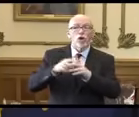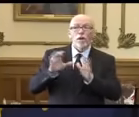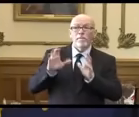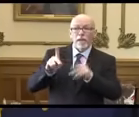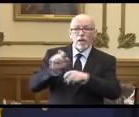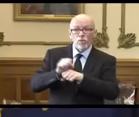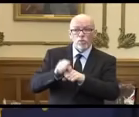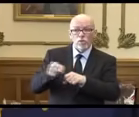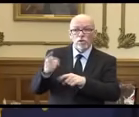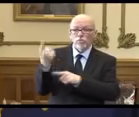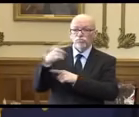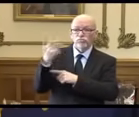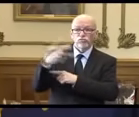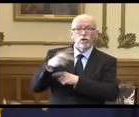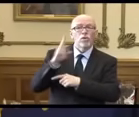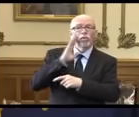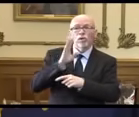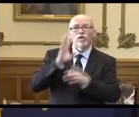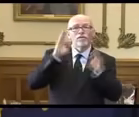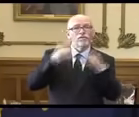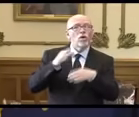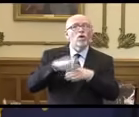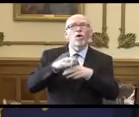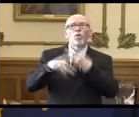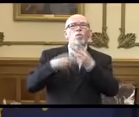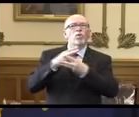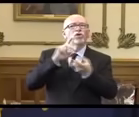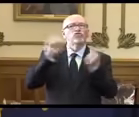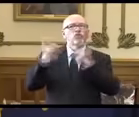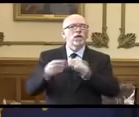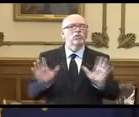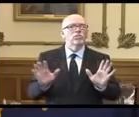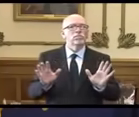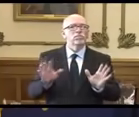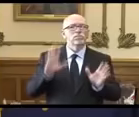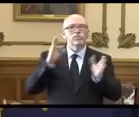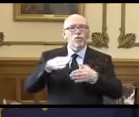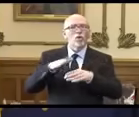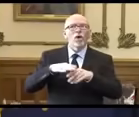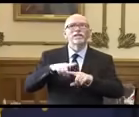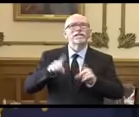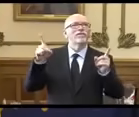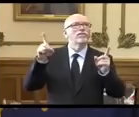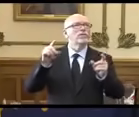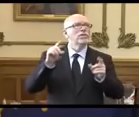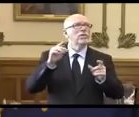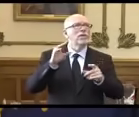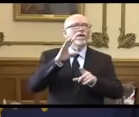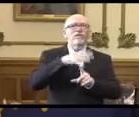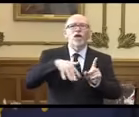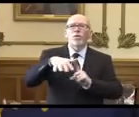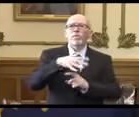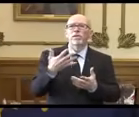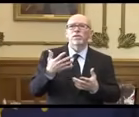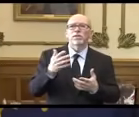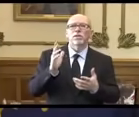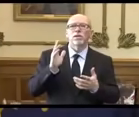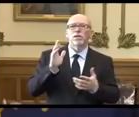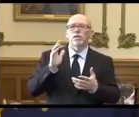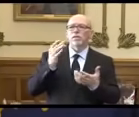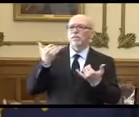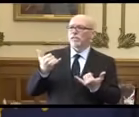be only about how the world has changed, about what's different in the environment, about how they will have